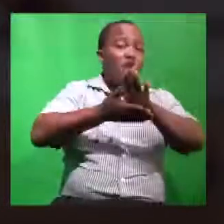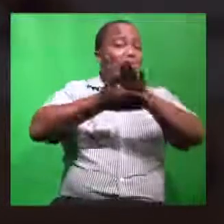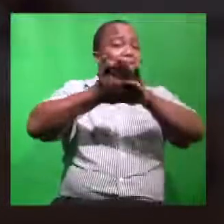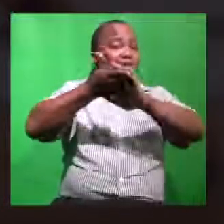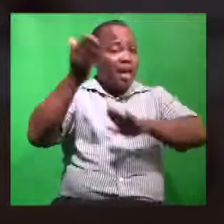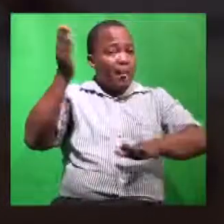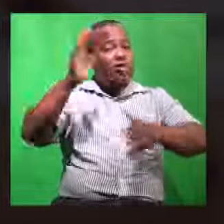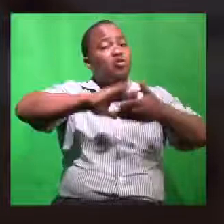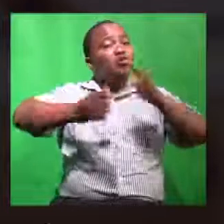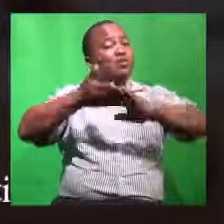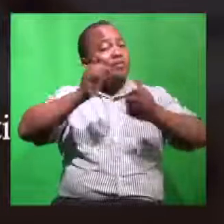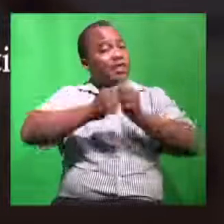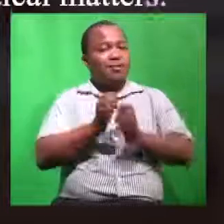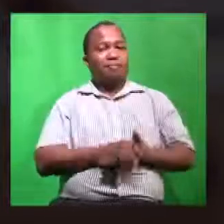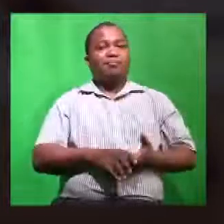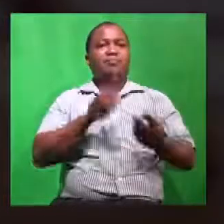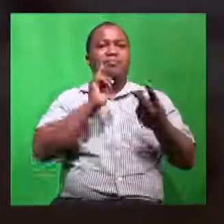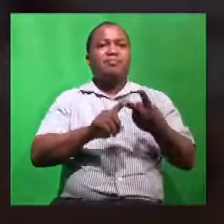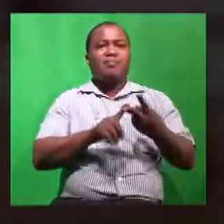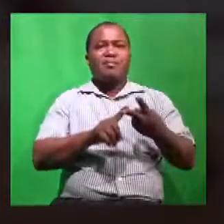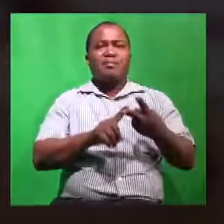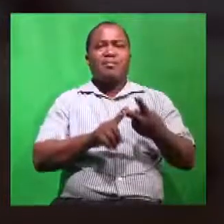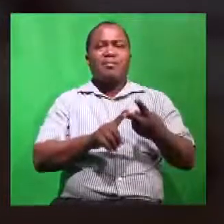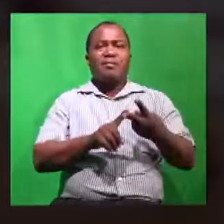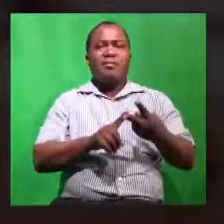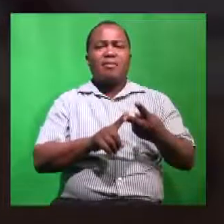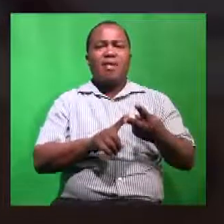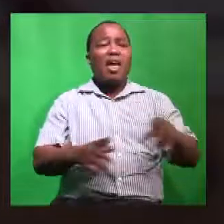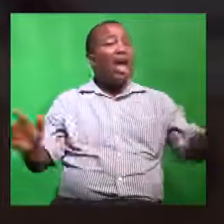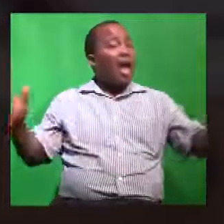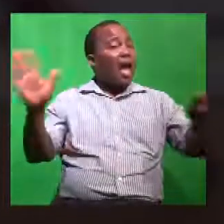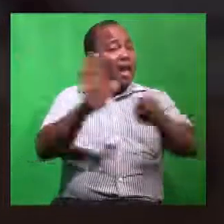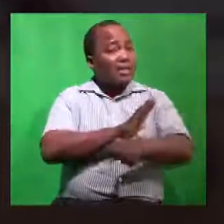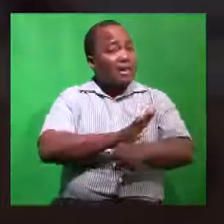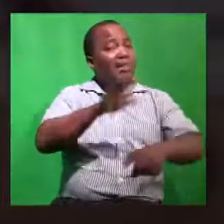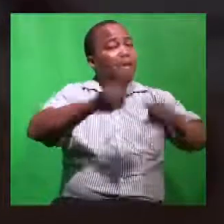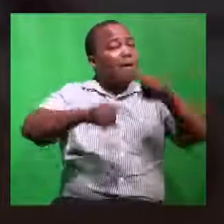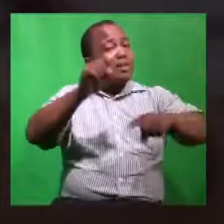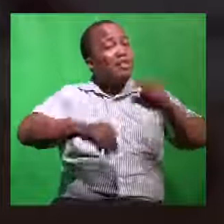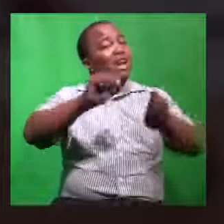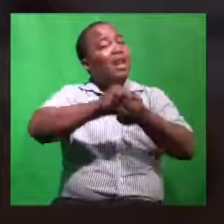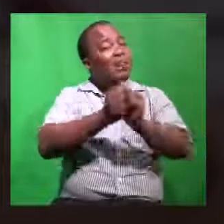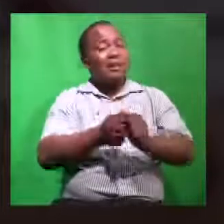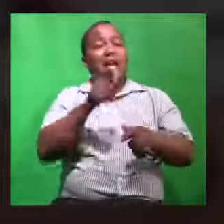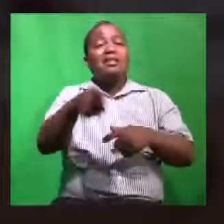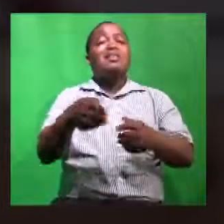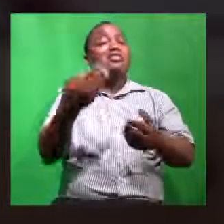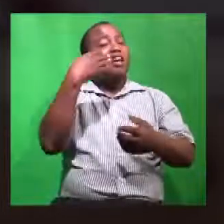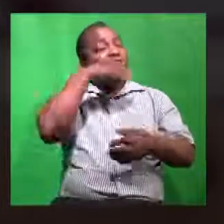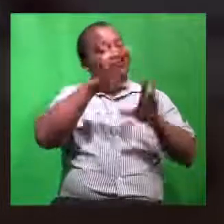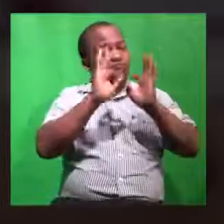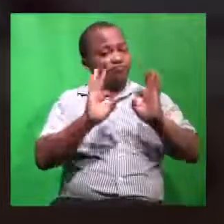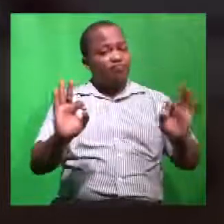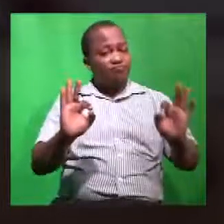as to solve those problems. So access in political matters and things, this is very important.